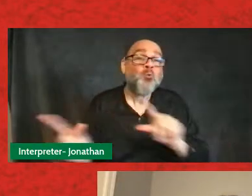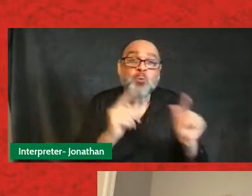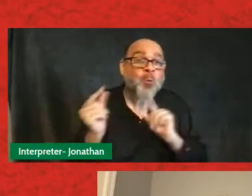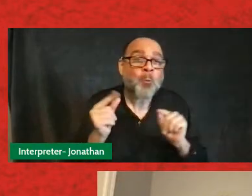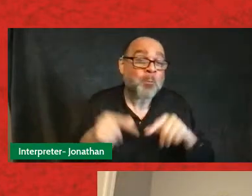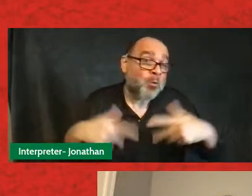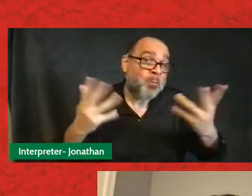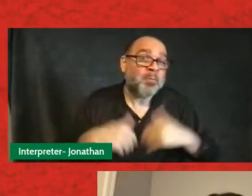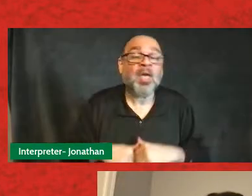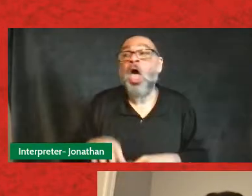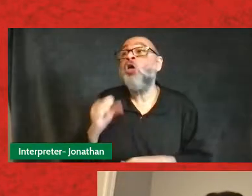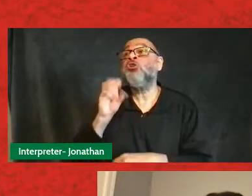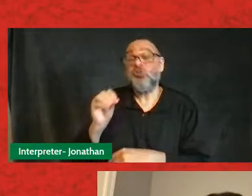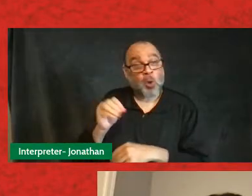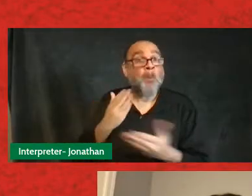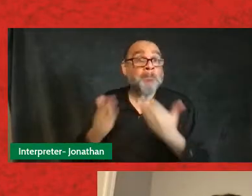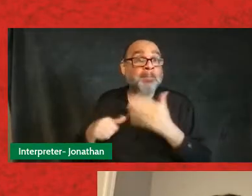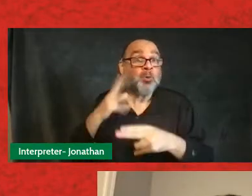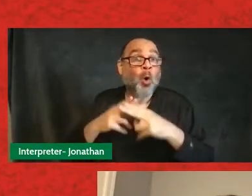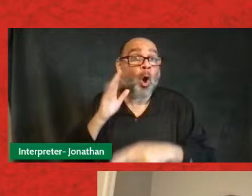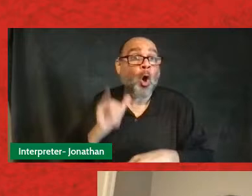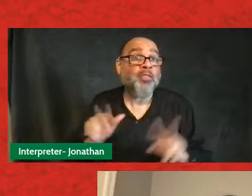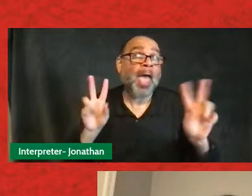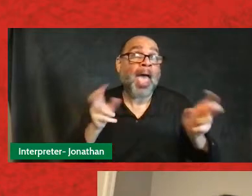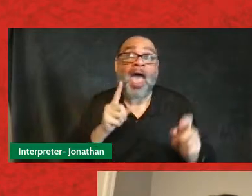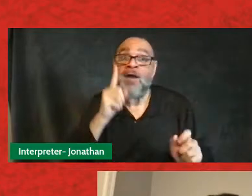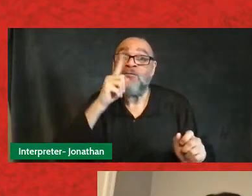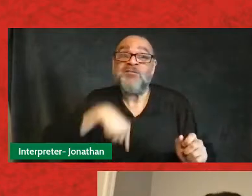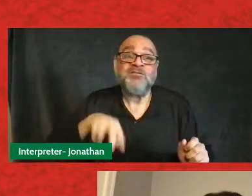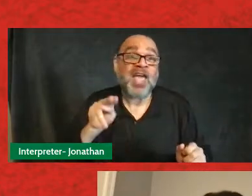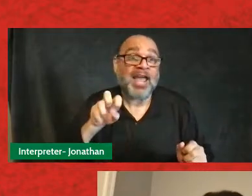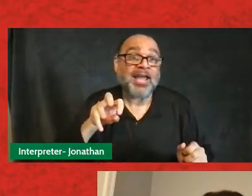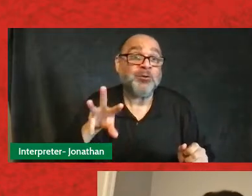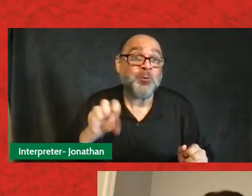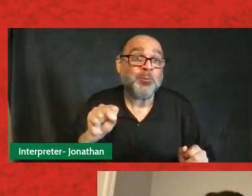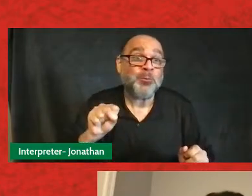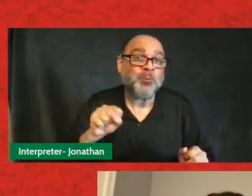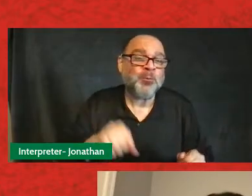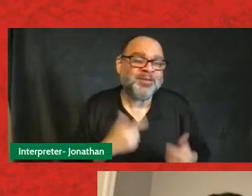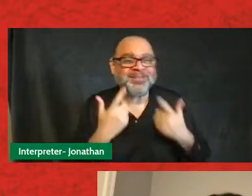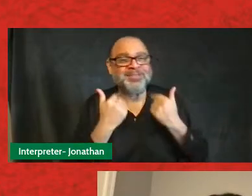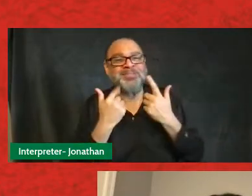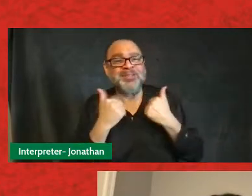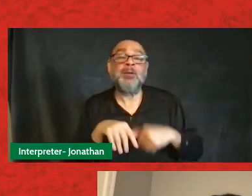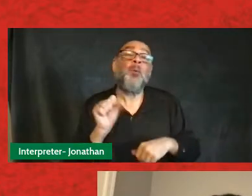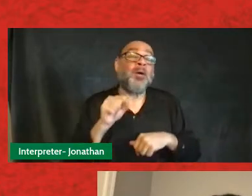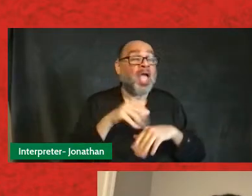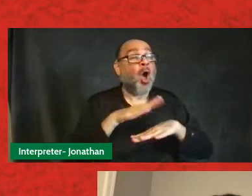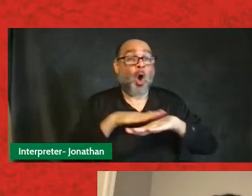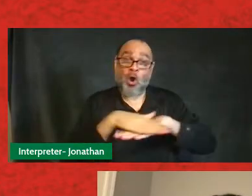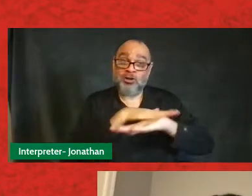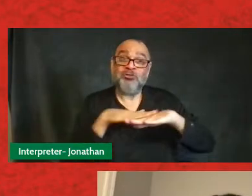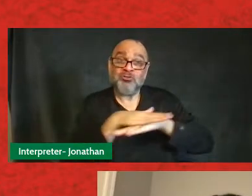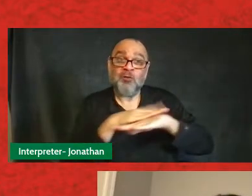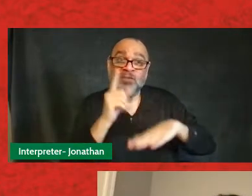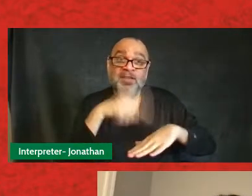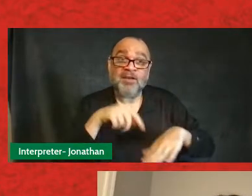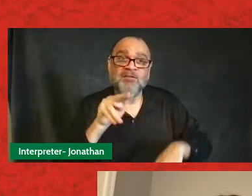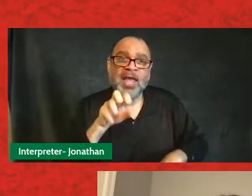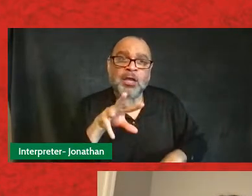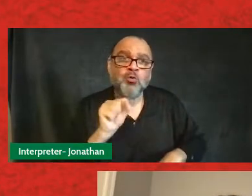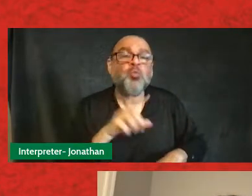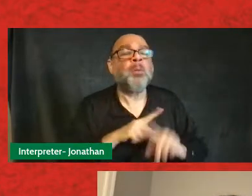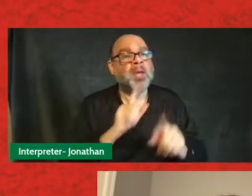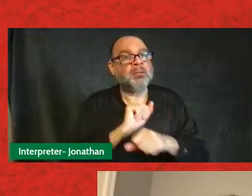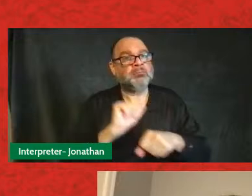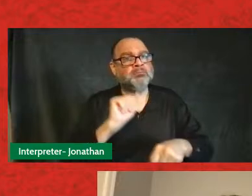some ways it's fake news. Yes. Because on the surface it's fake news, but it speaks to a reality in